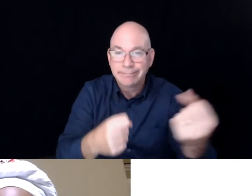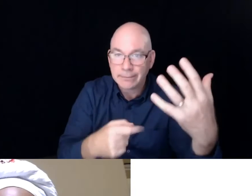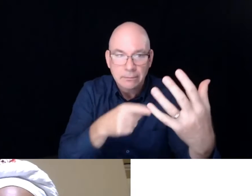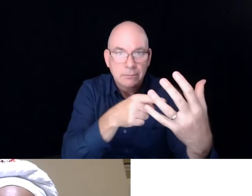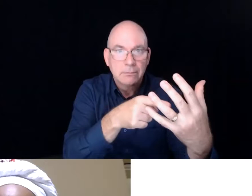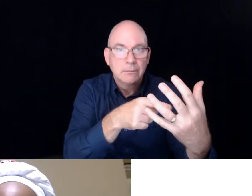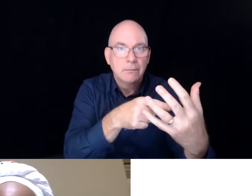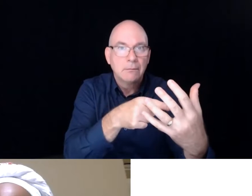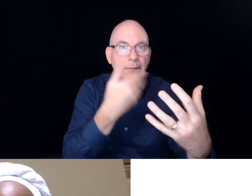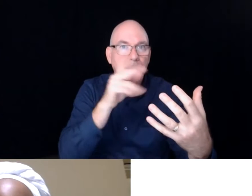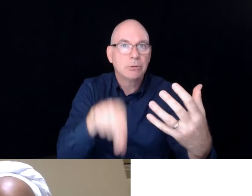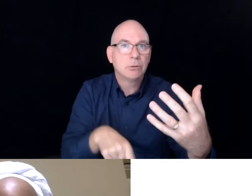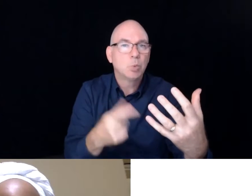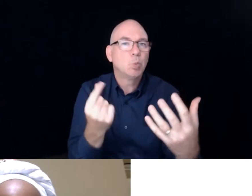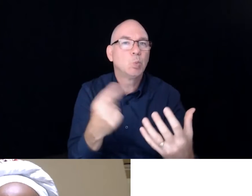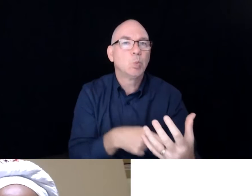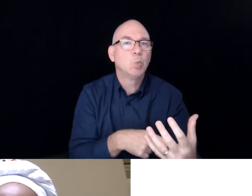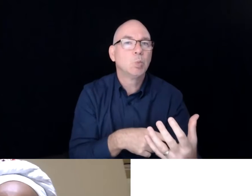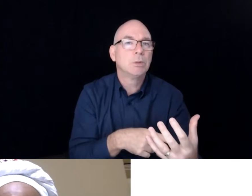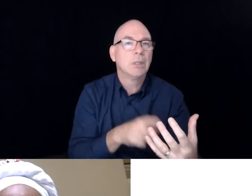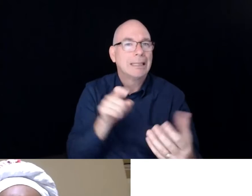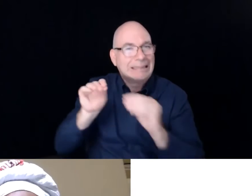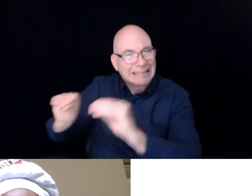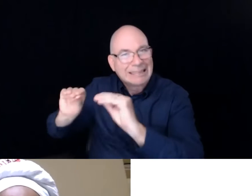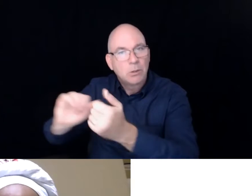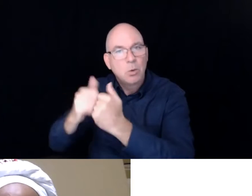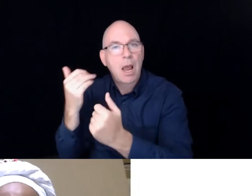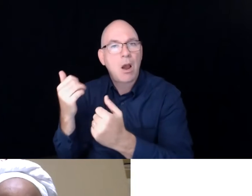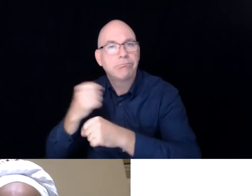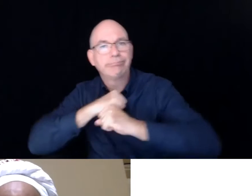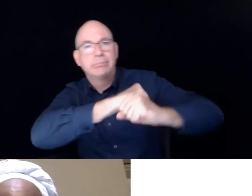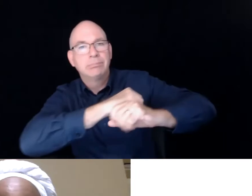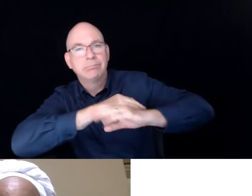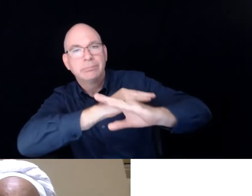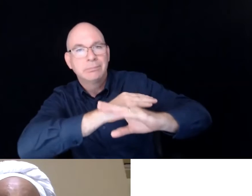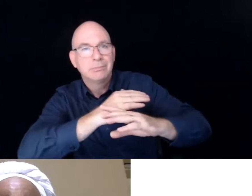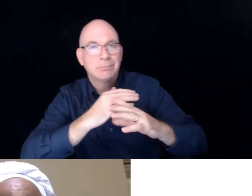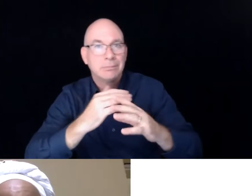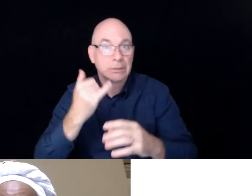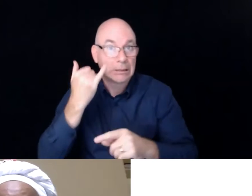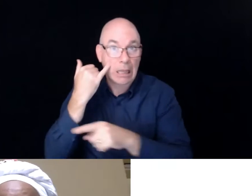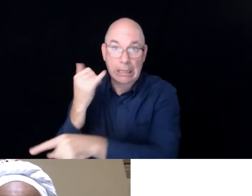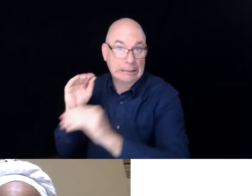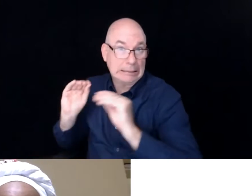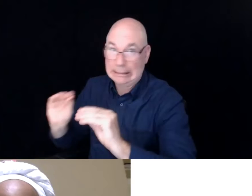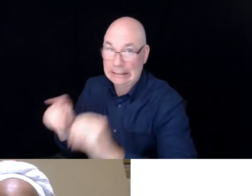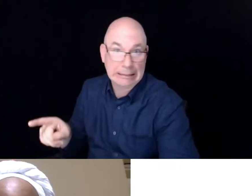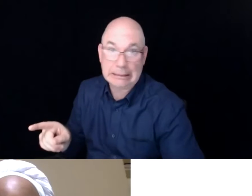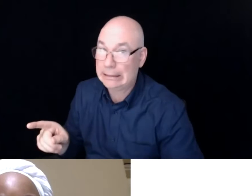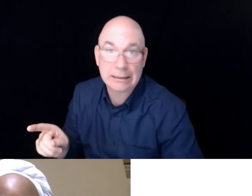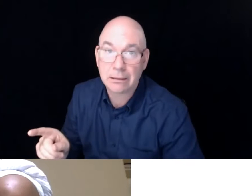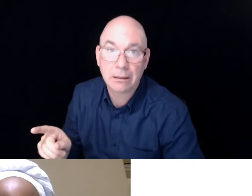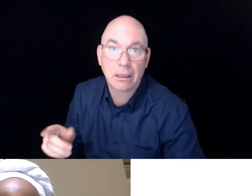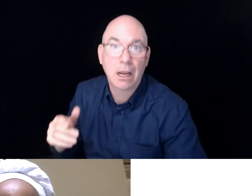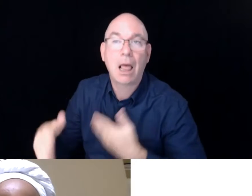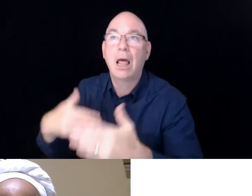these crazy people? So you have to empower them to be able to protect themselves, because if a child is not empowered or a young person is not empowered, they're not